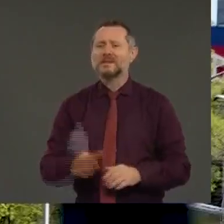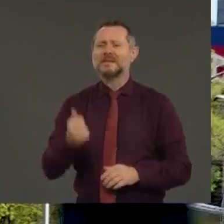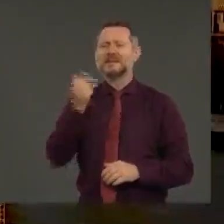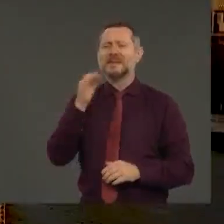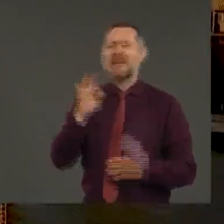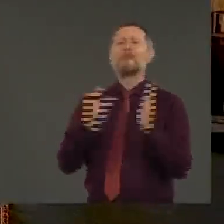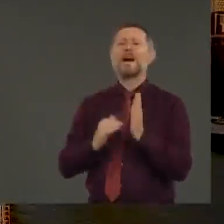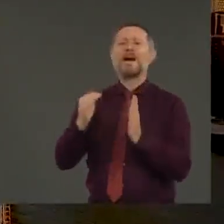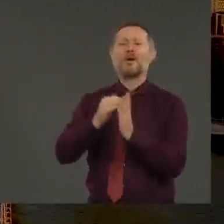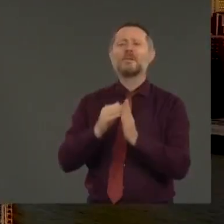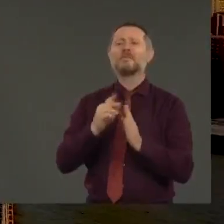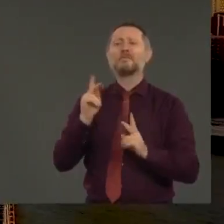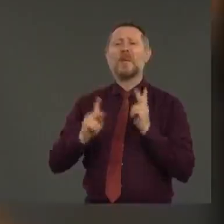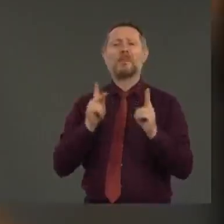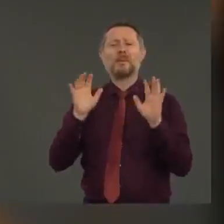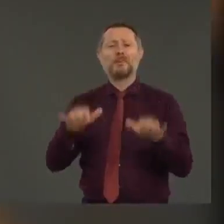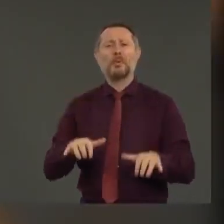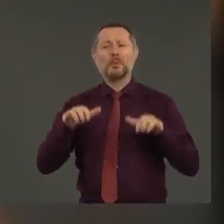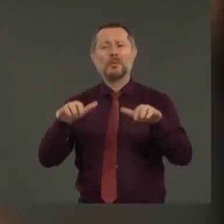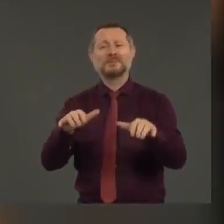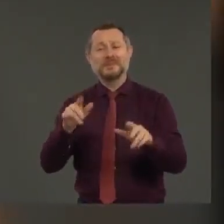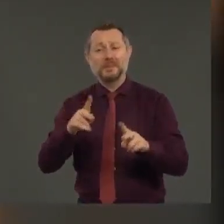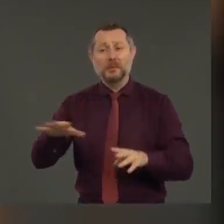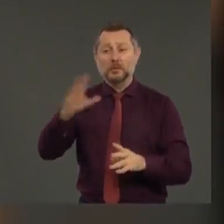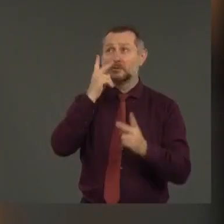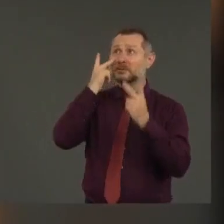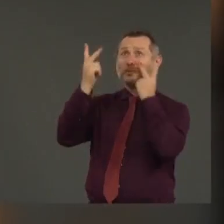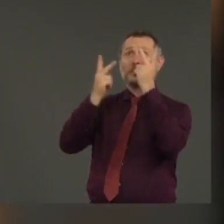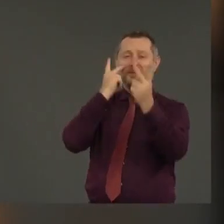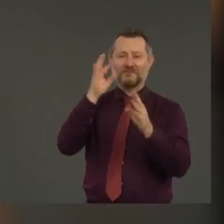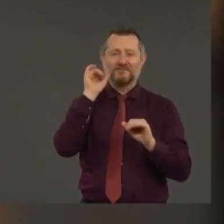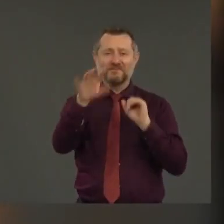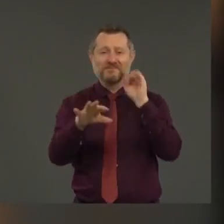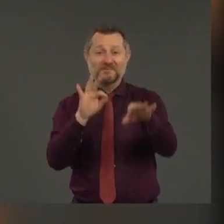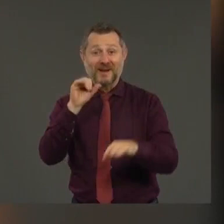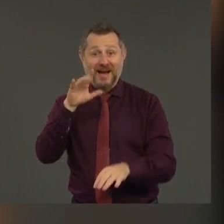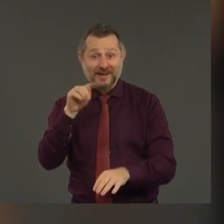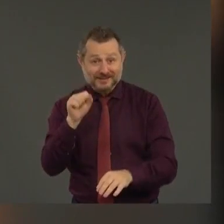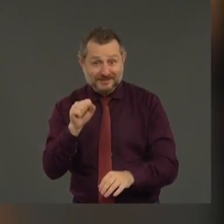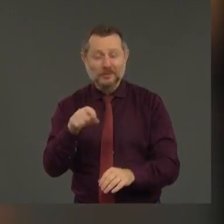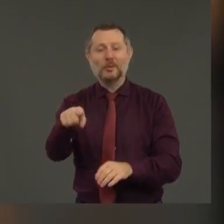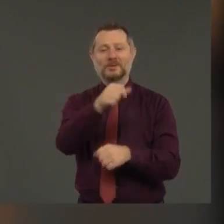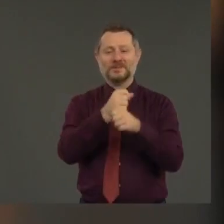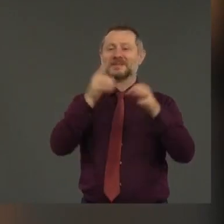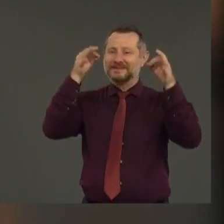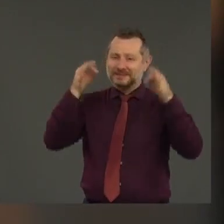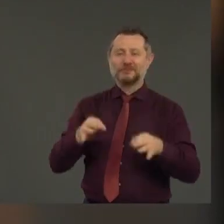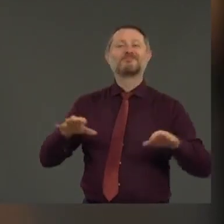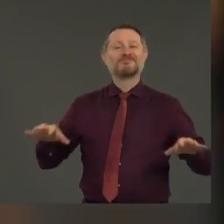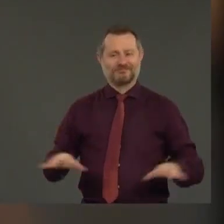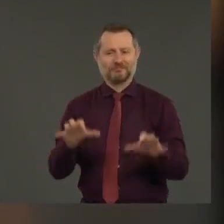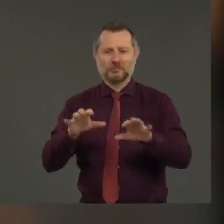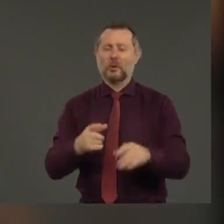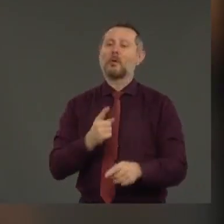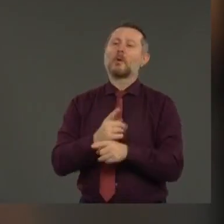They decided on the facts that they would comply. And they've done things I would have never dreamed that they would do.